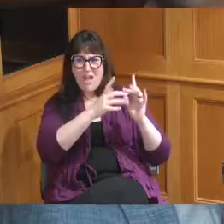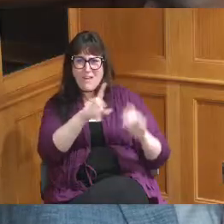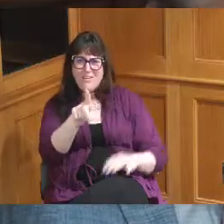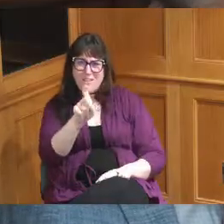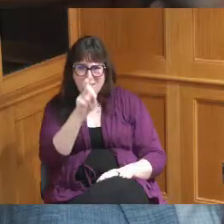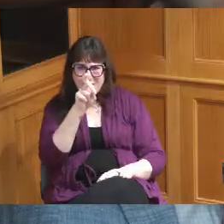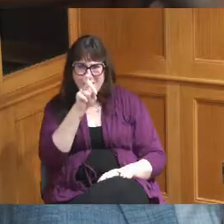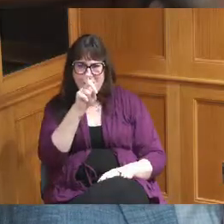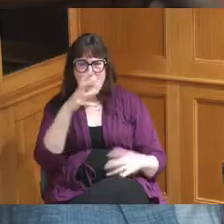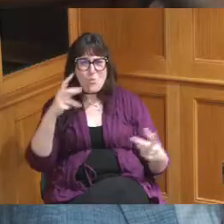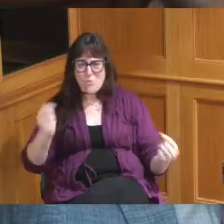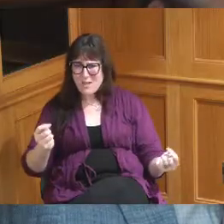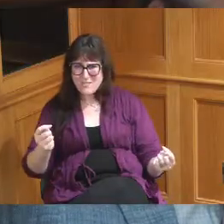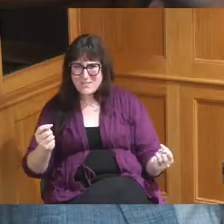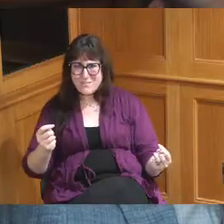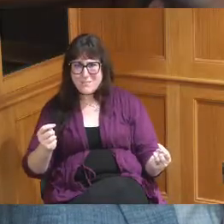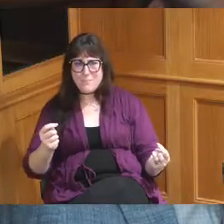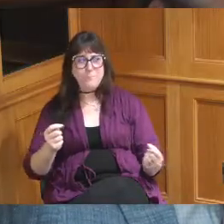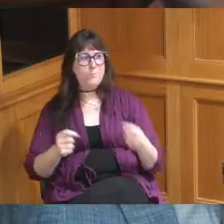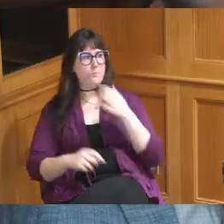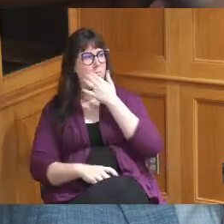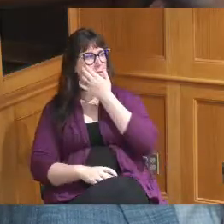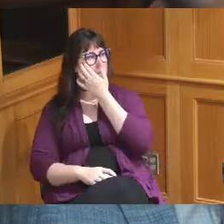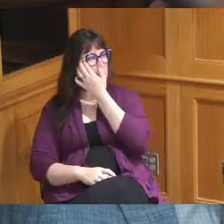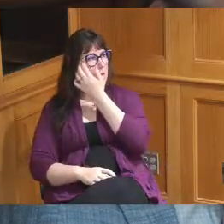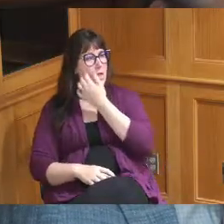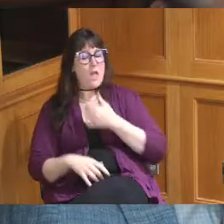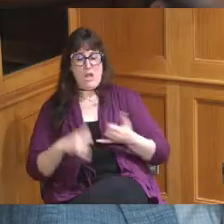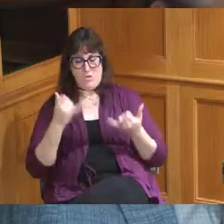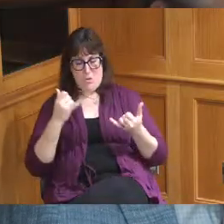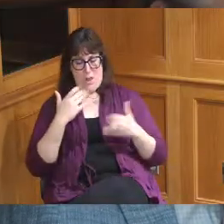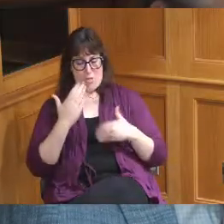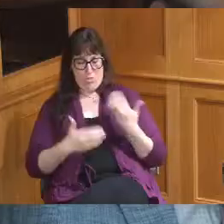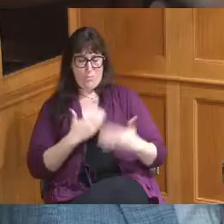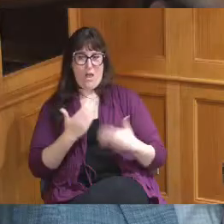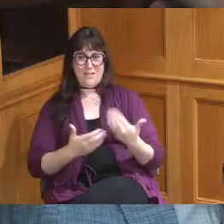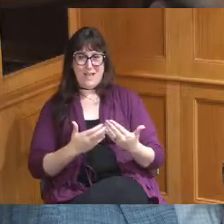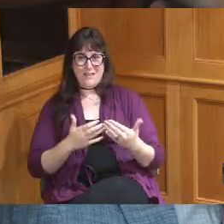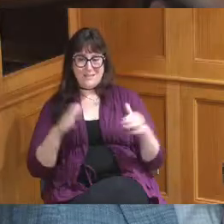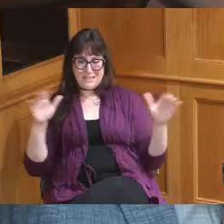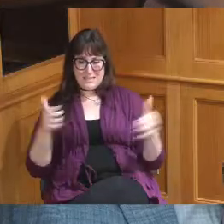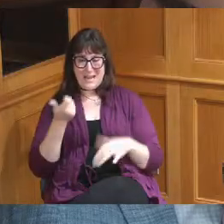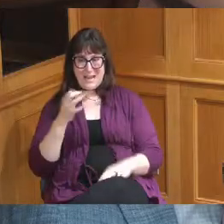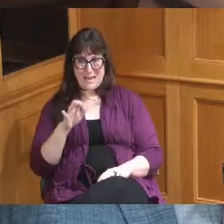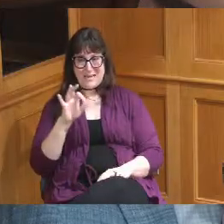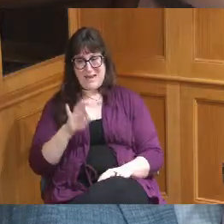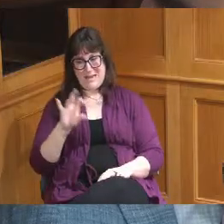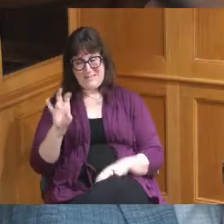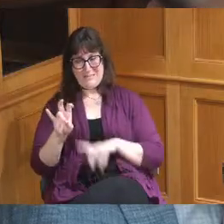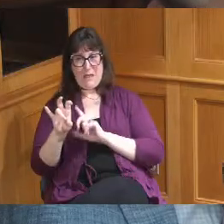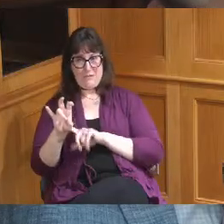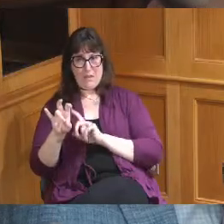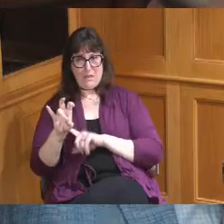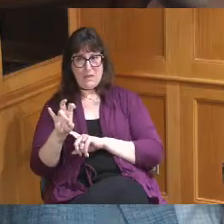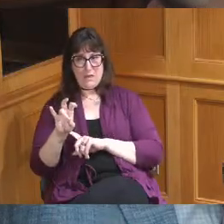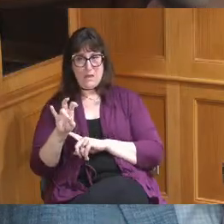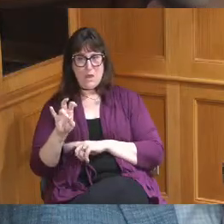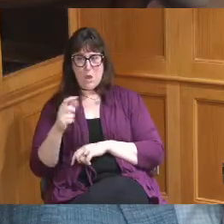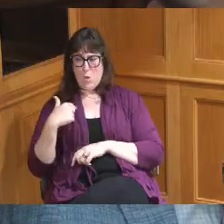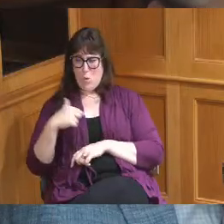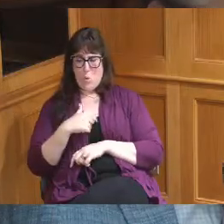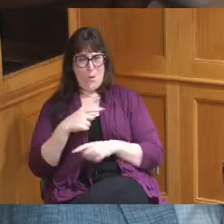problem. The problem we have now is the process that was done in 1997. We're back with the